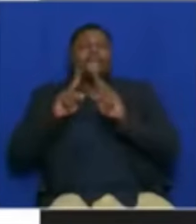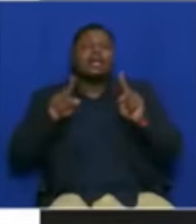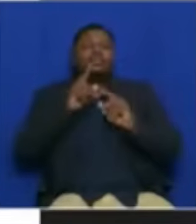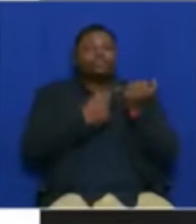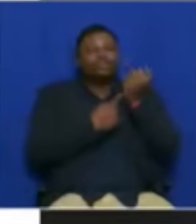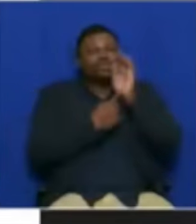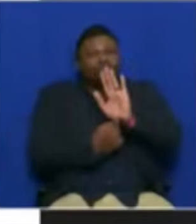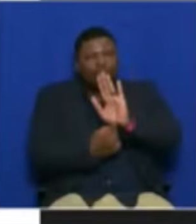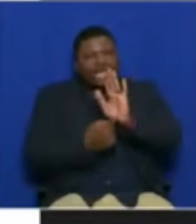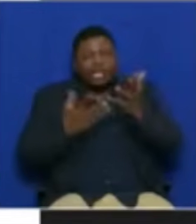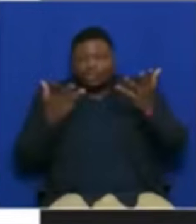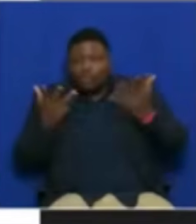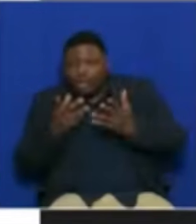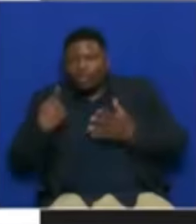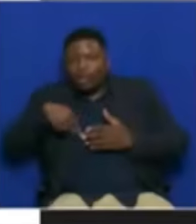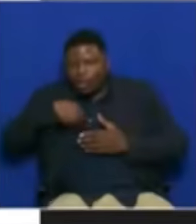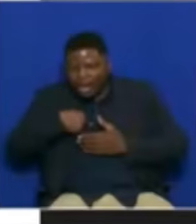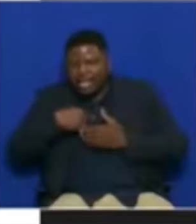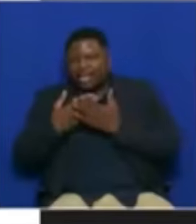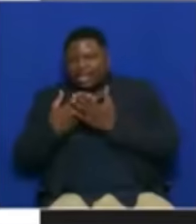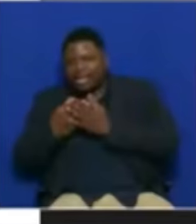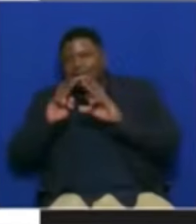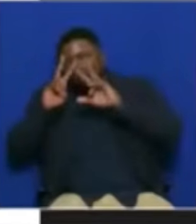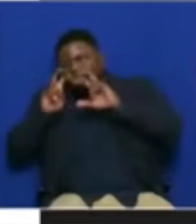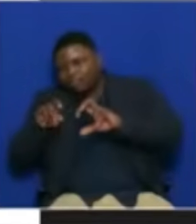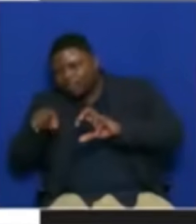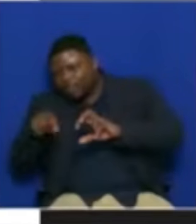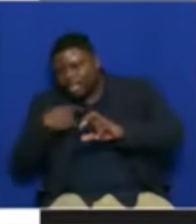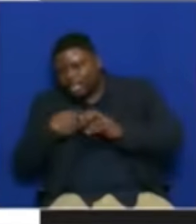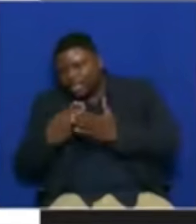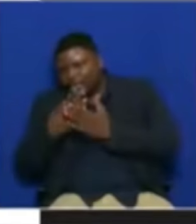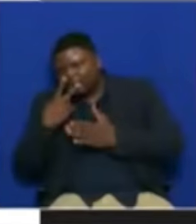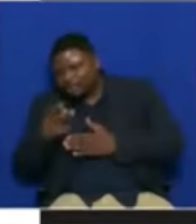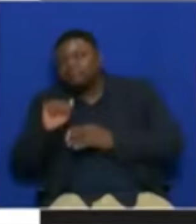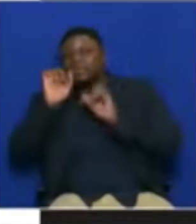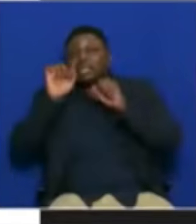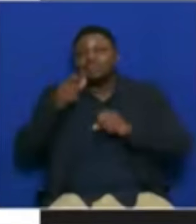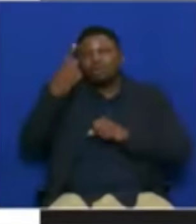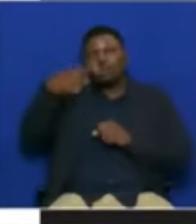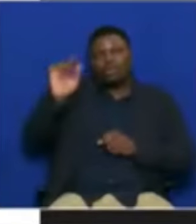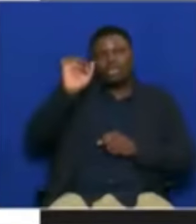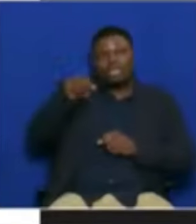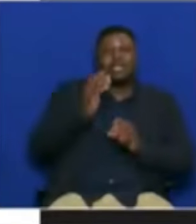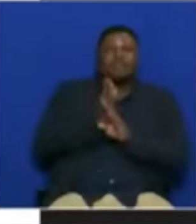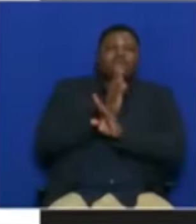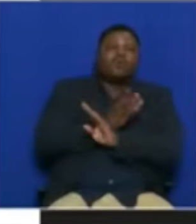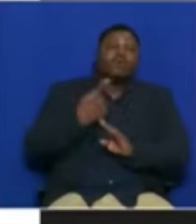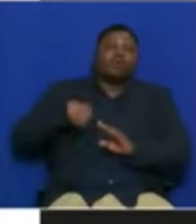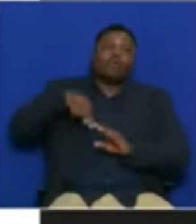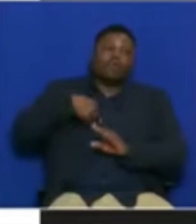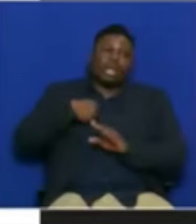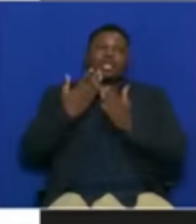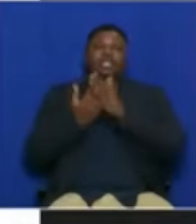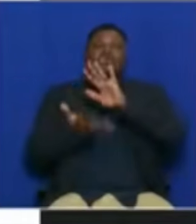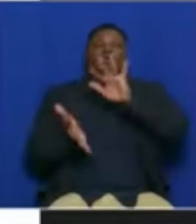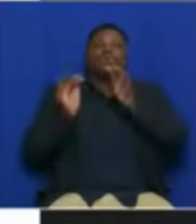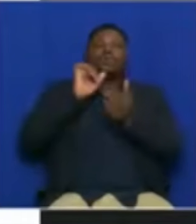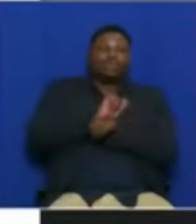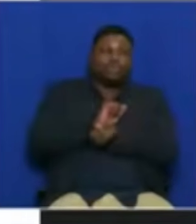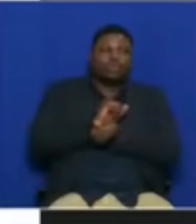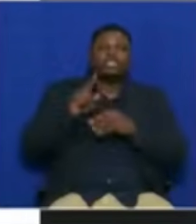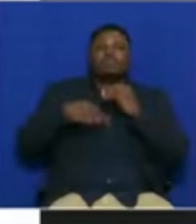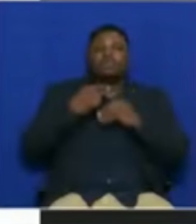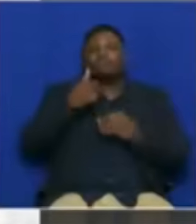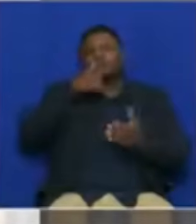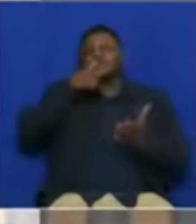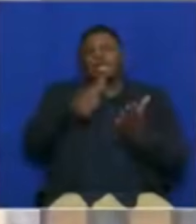up to see that you are correct before we can conclude that something is wrong with this letter. I will try and look for one